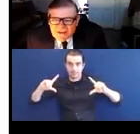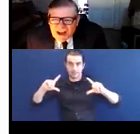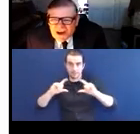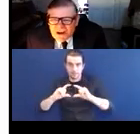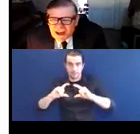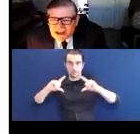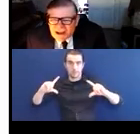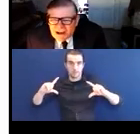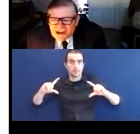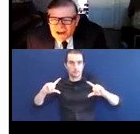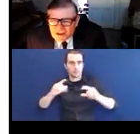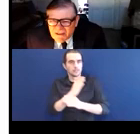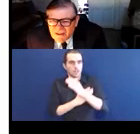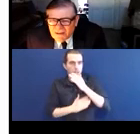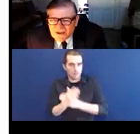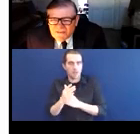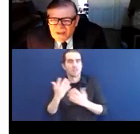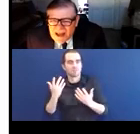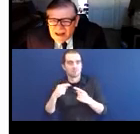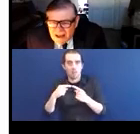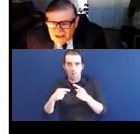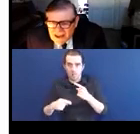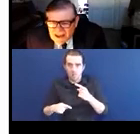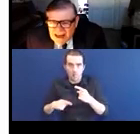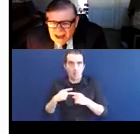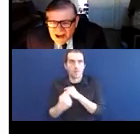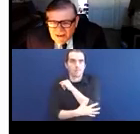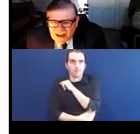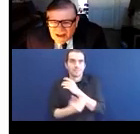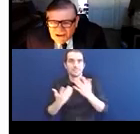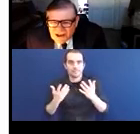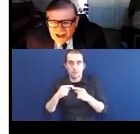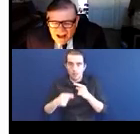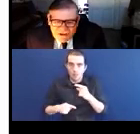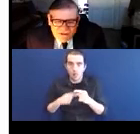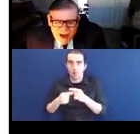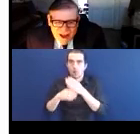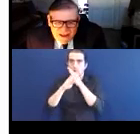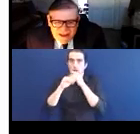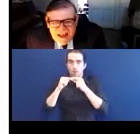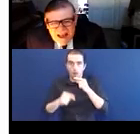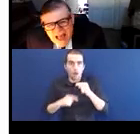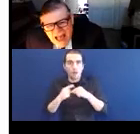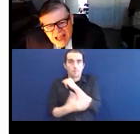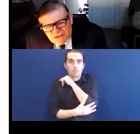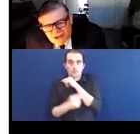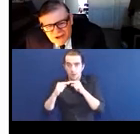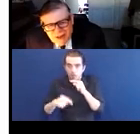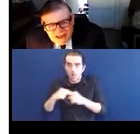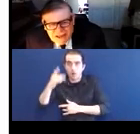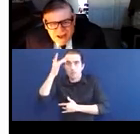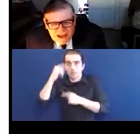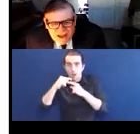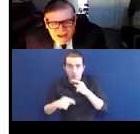opportunities for economic and social and human development, deficits in economic, social and cultural rights, and